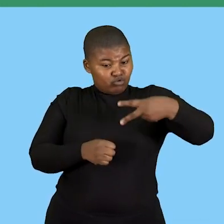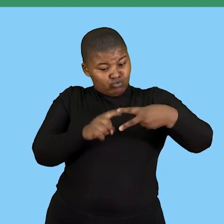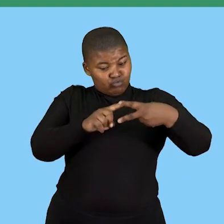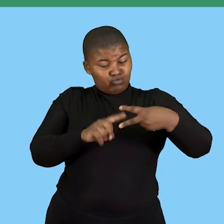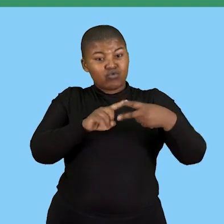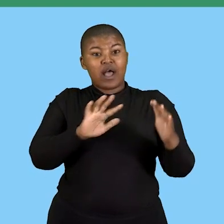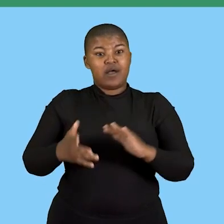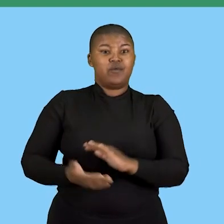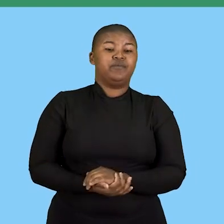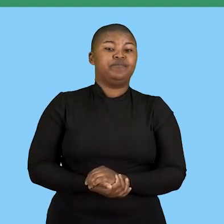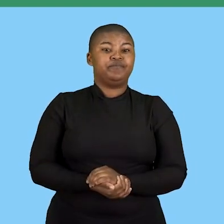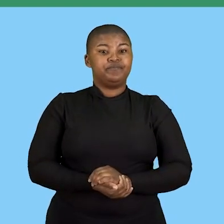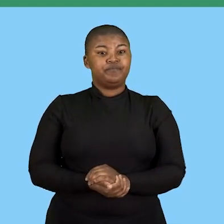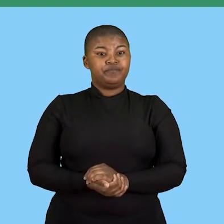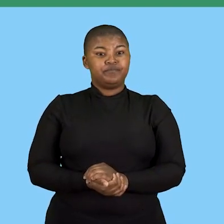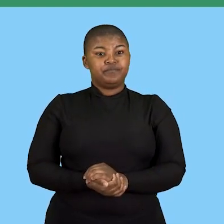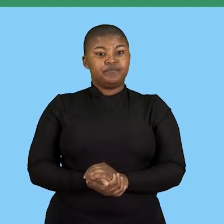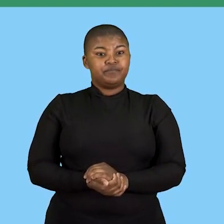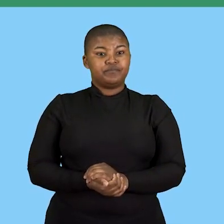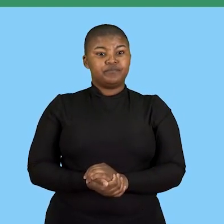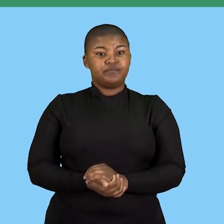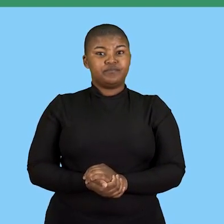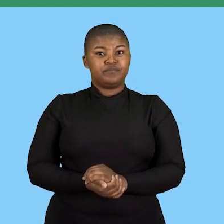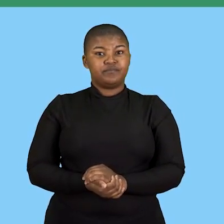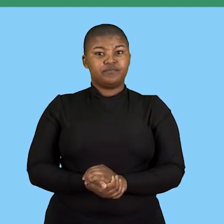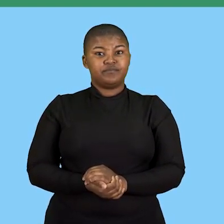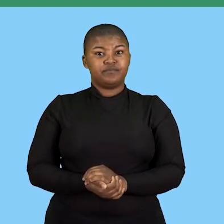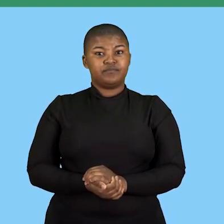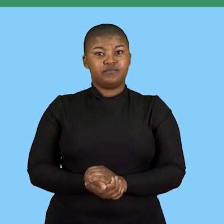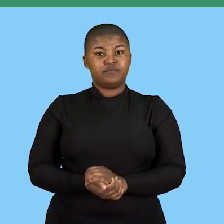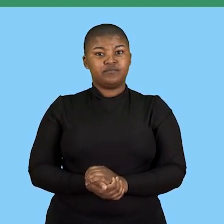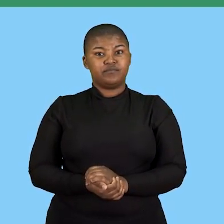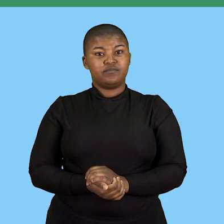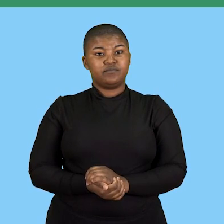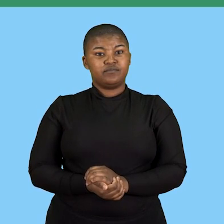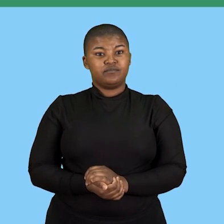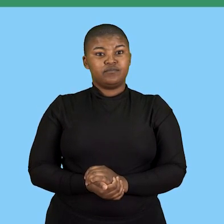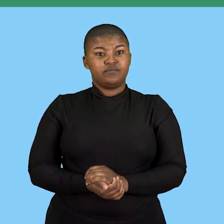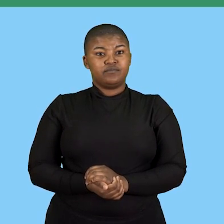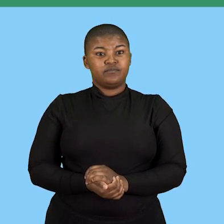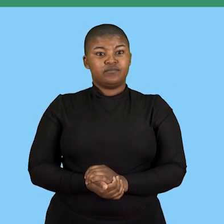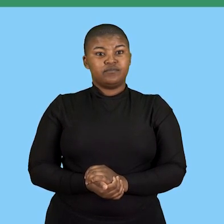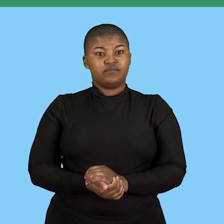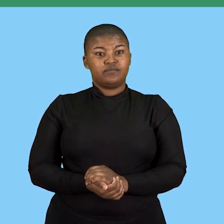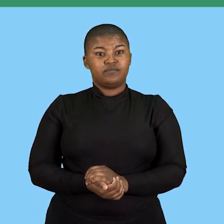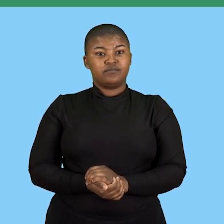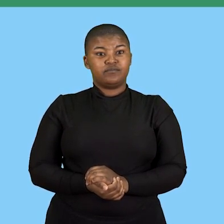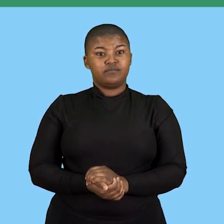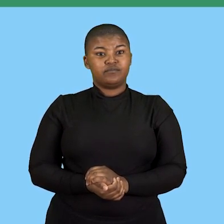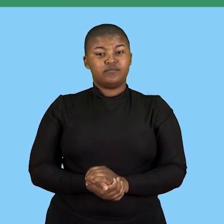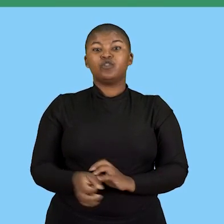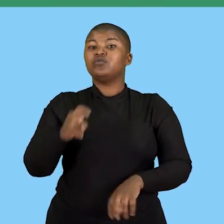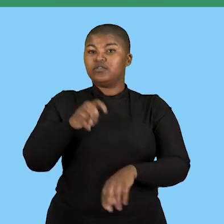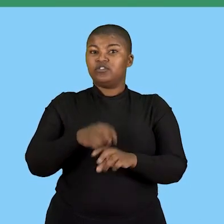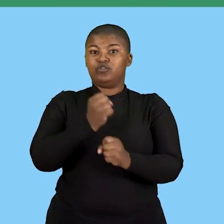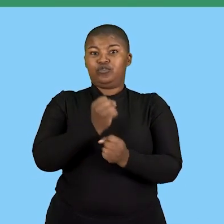diversity issues identified in the above question. Now, let us understand the scenario to